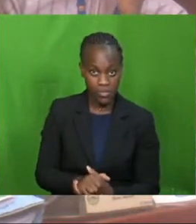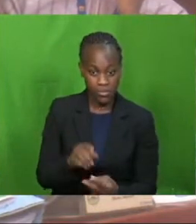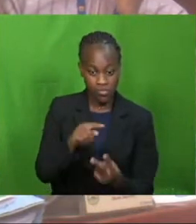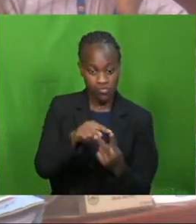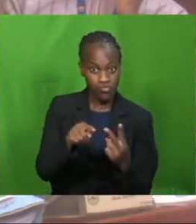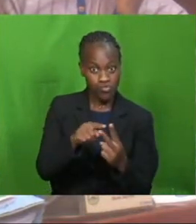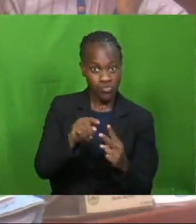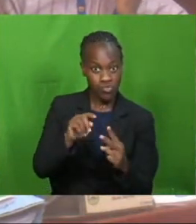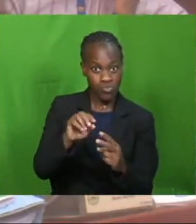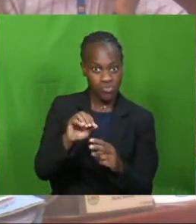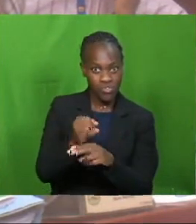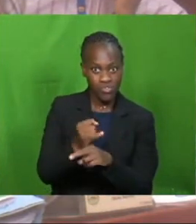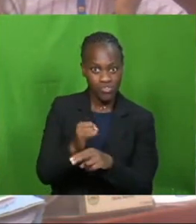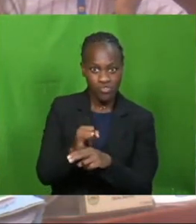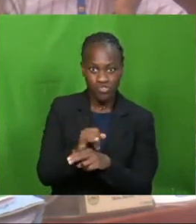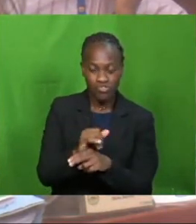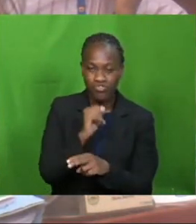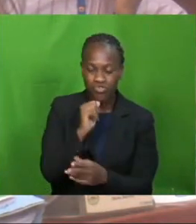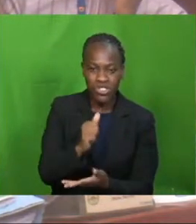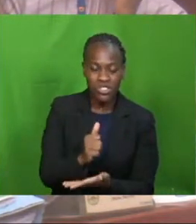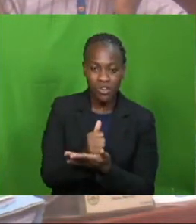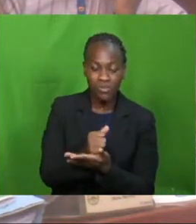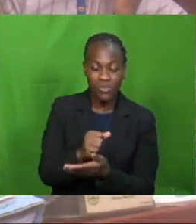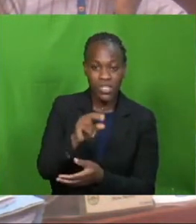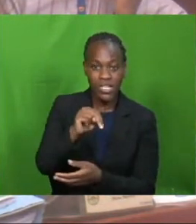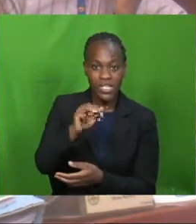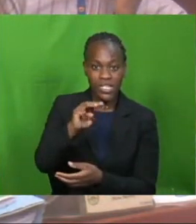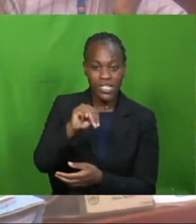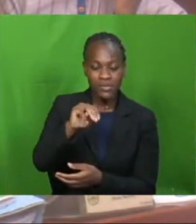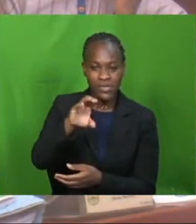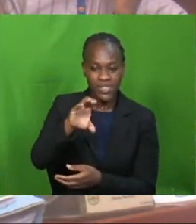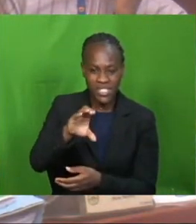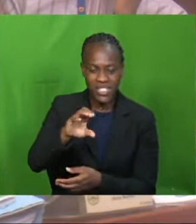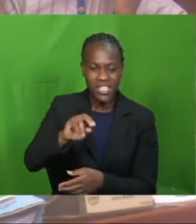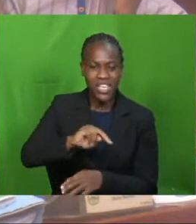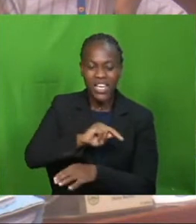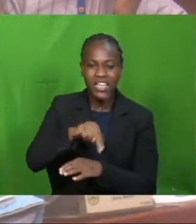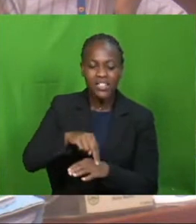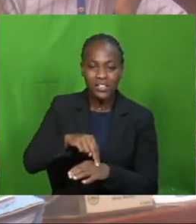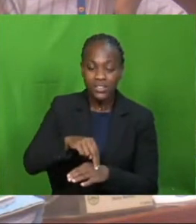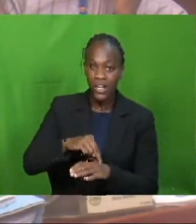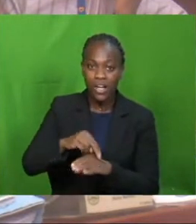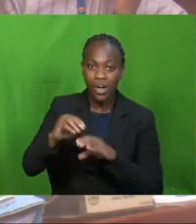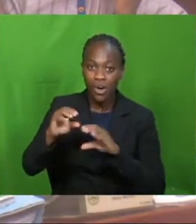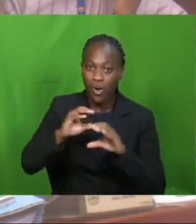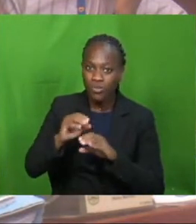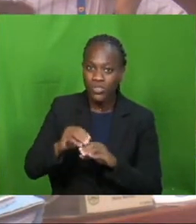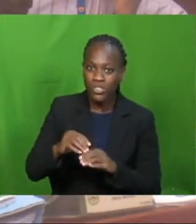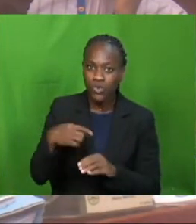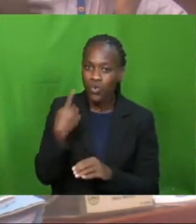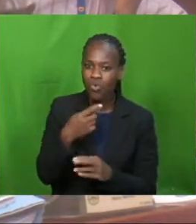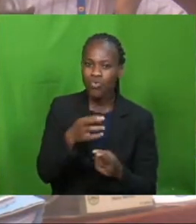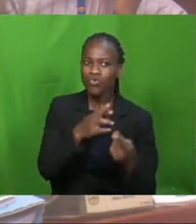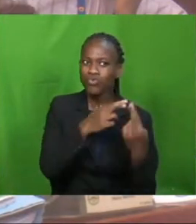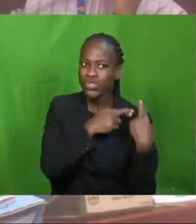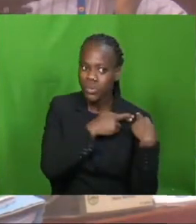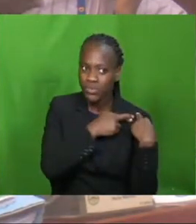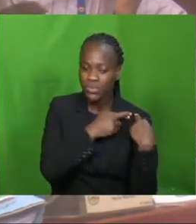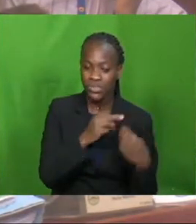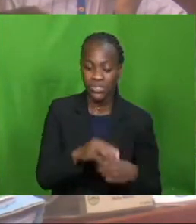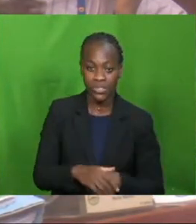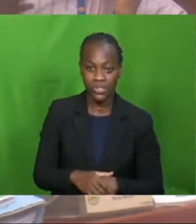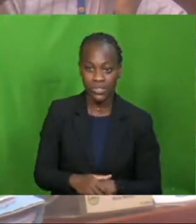ransom. NMC and National Media Commission, who is in charge. But Mr. Speaker, I want to find out from the